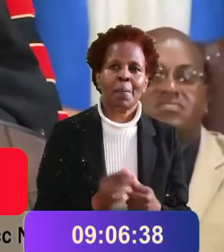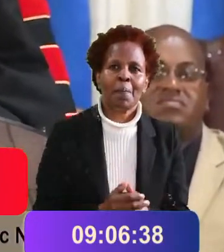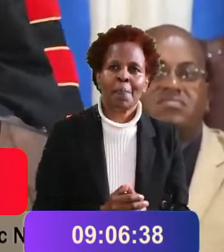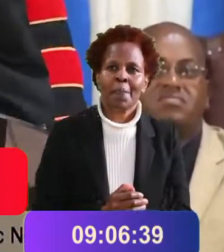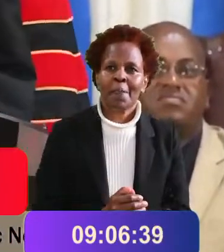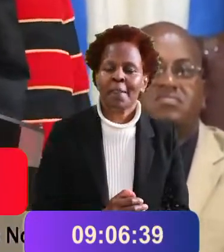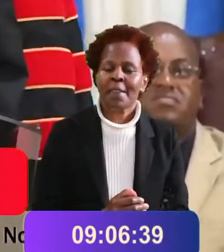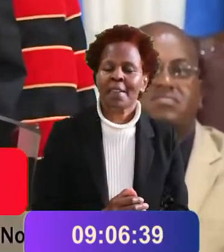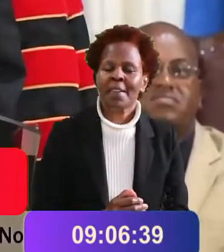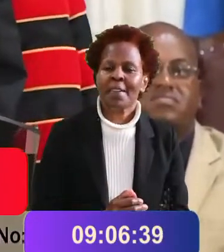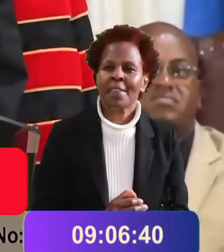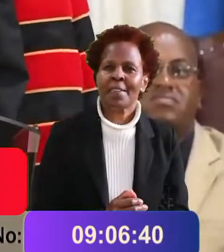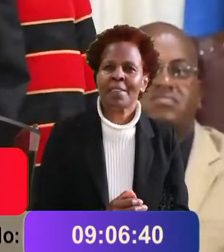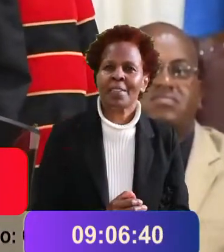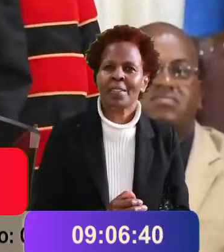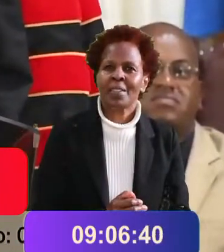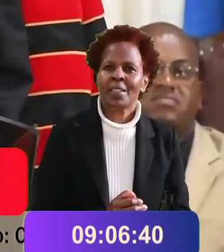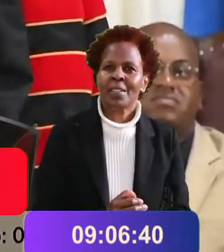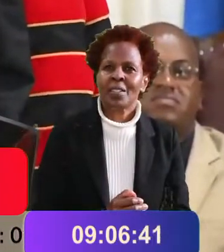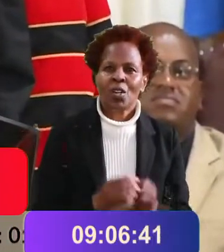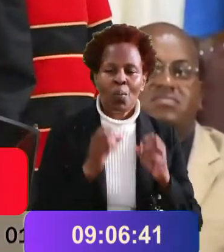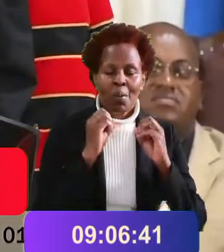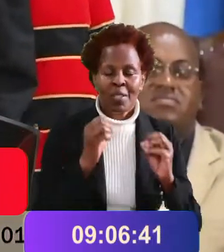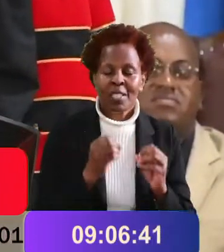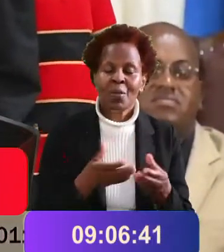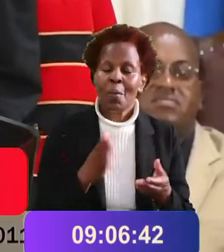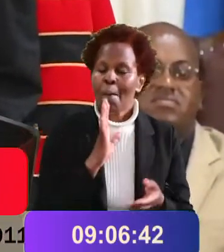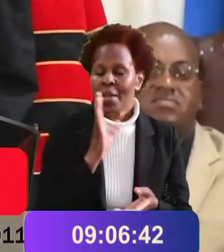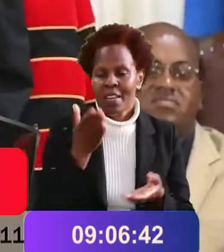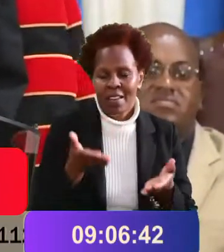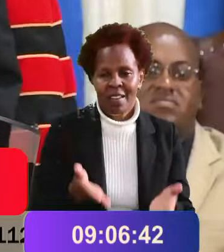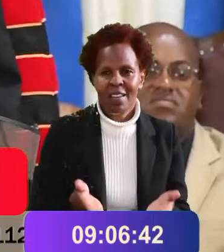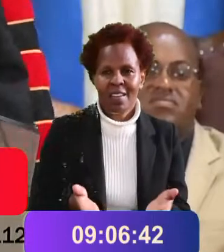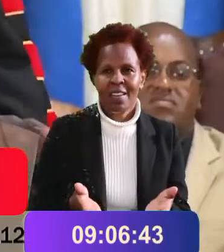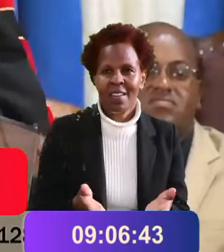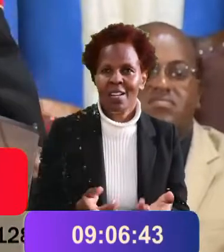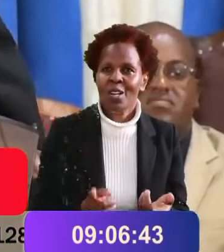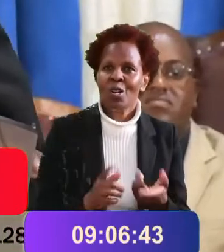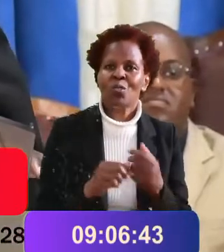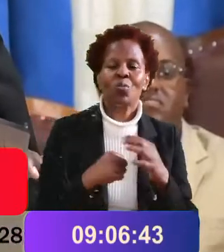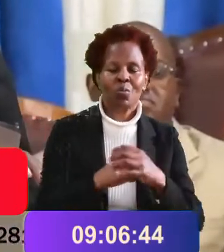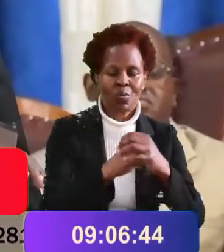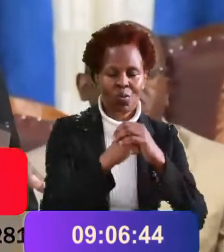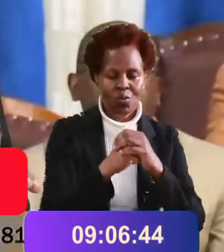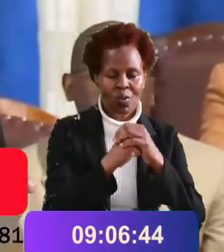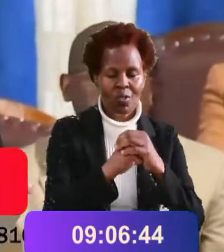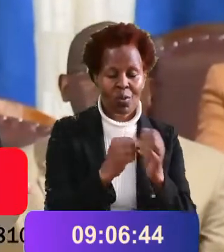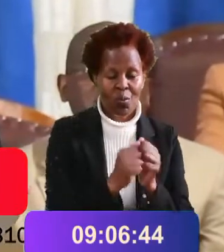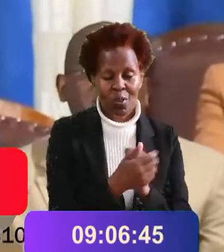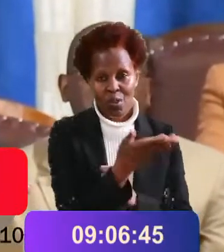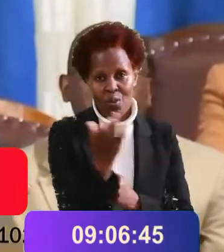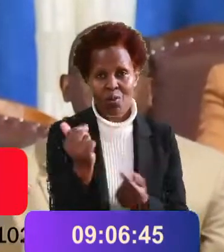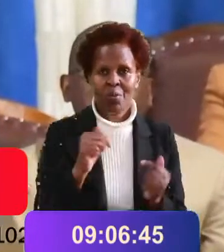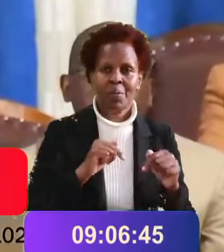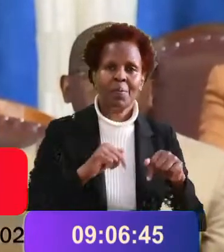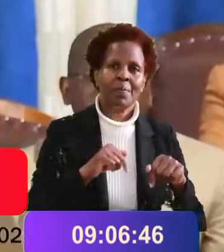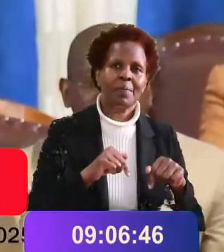and blessed to be here and to worship with us this day.